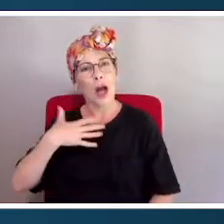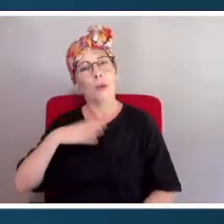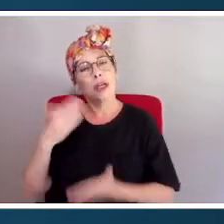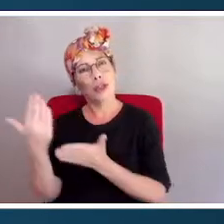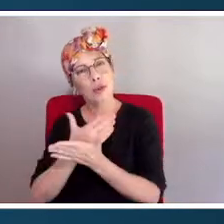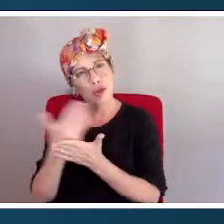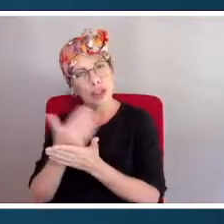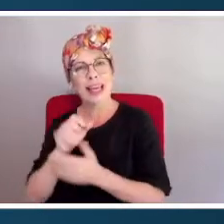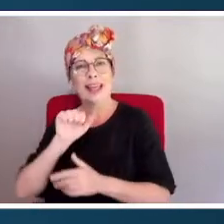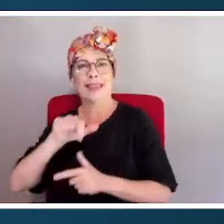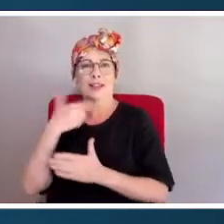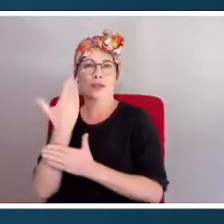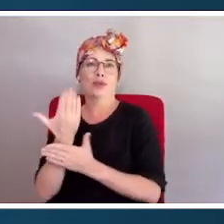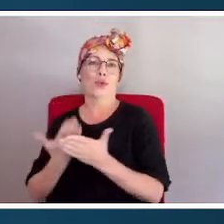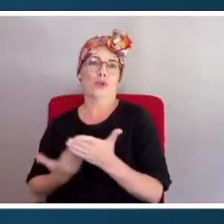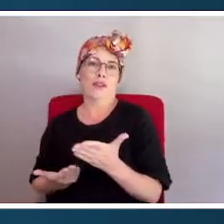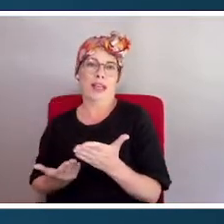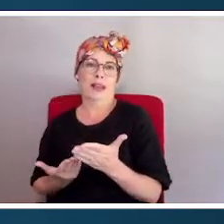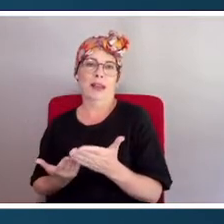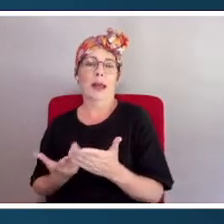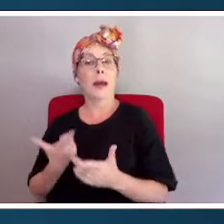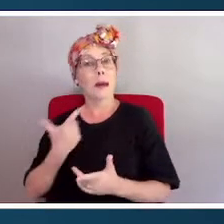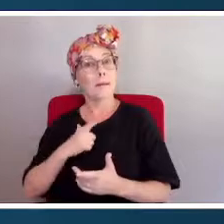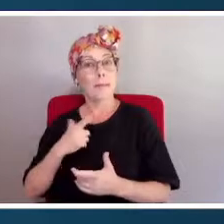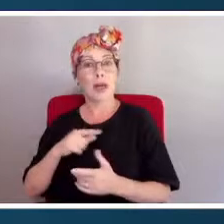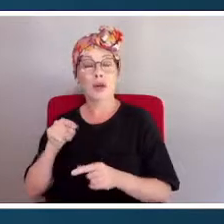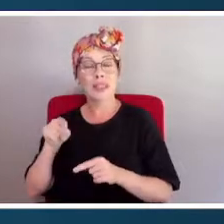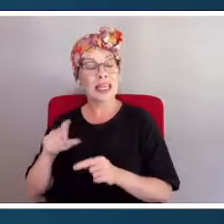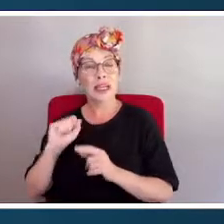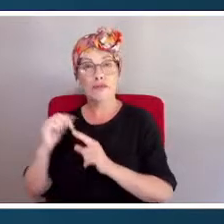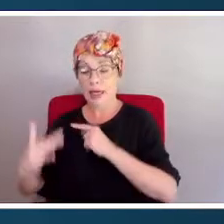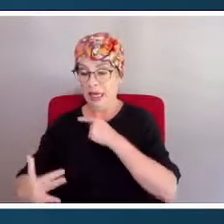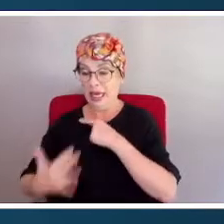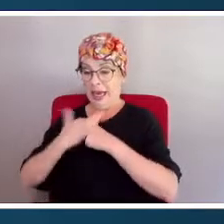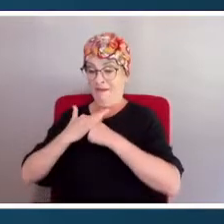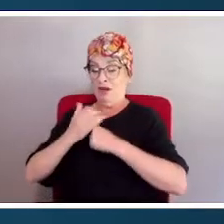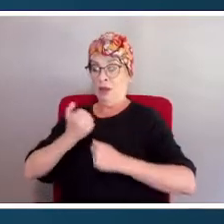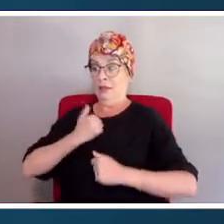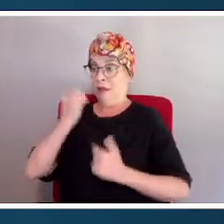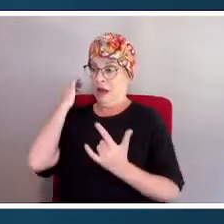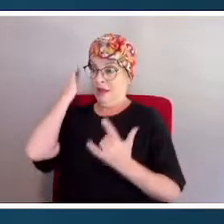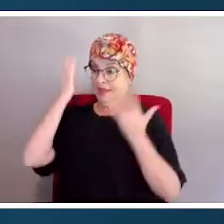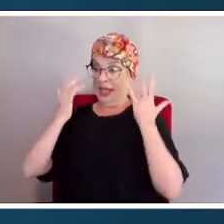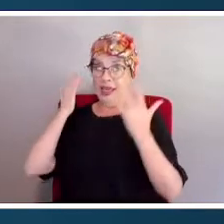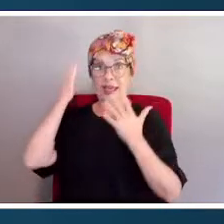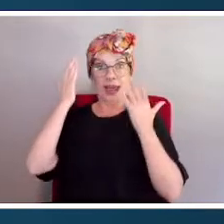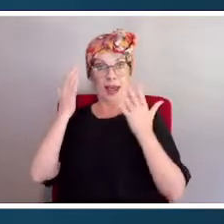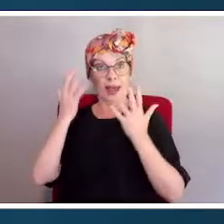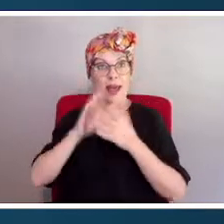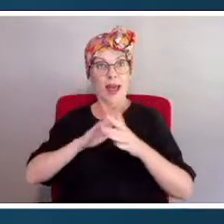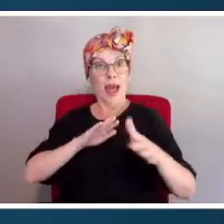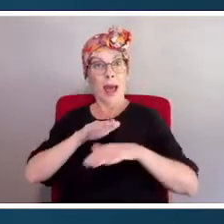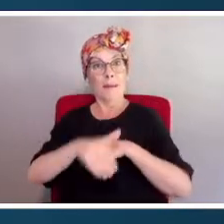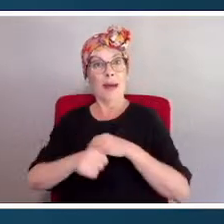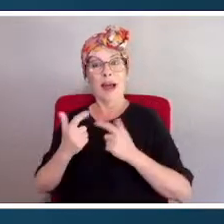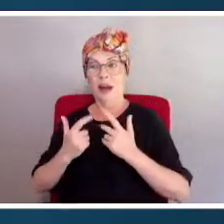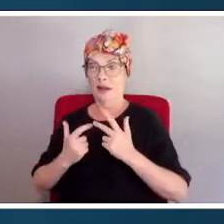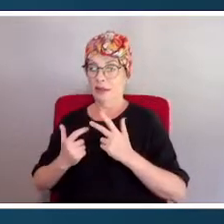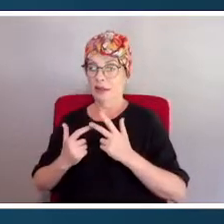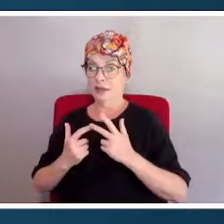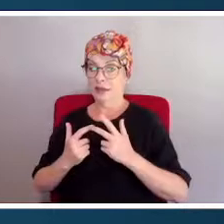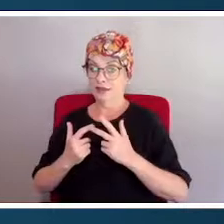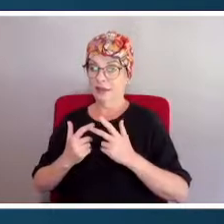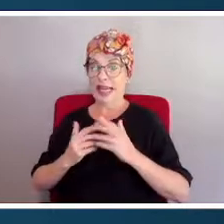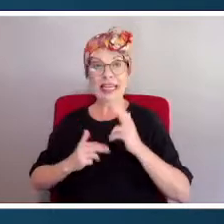it has shaped my thinking about development and development partnership